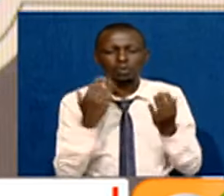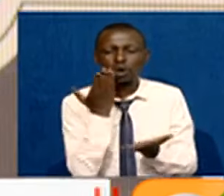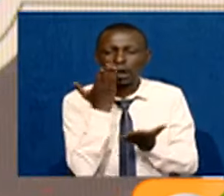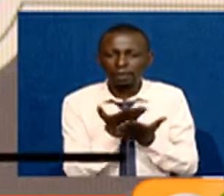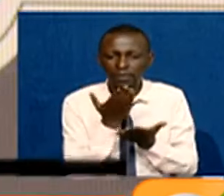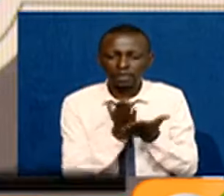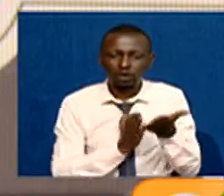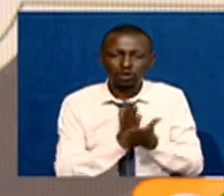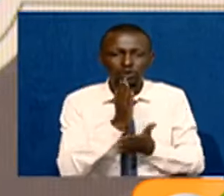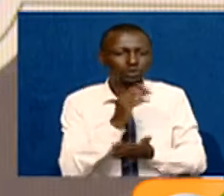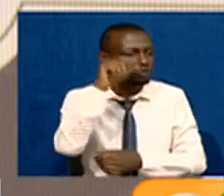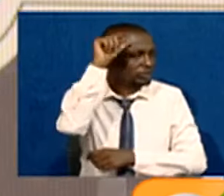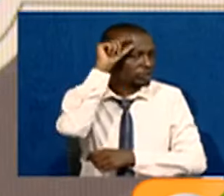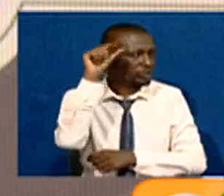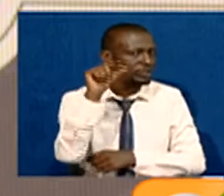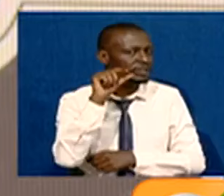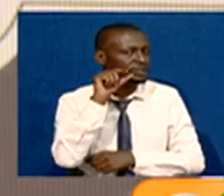of gender,